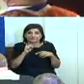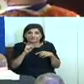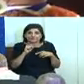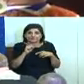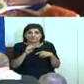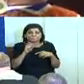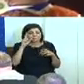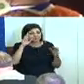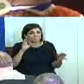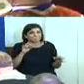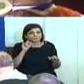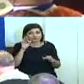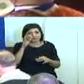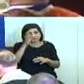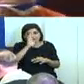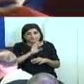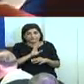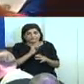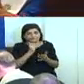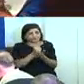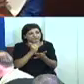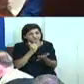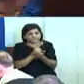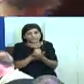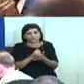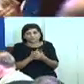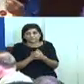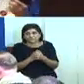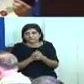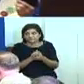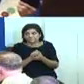is the will of God. Amen.